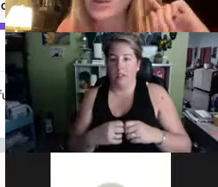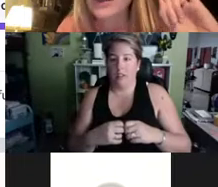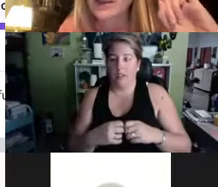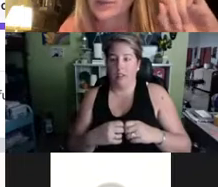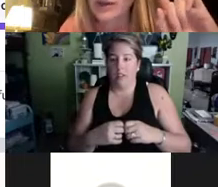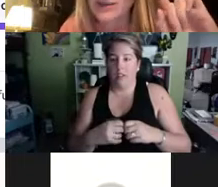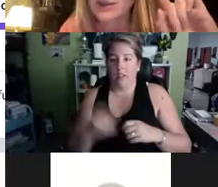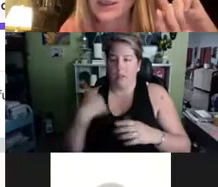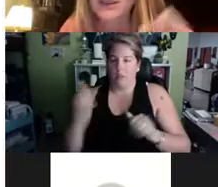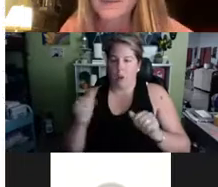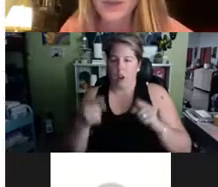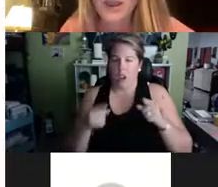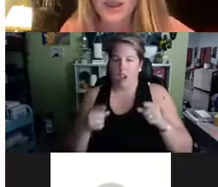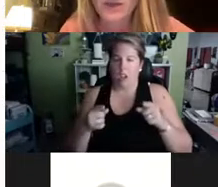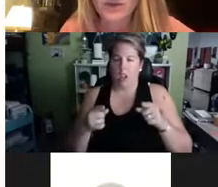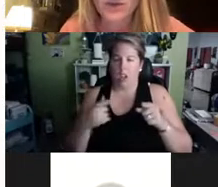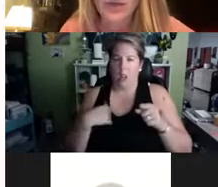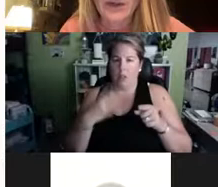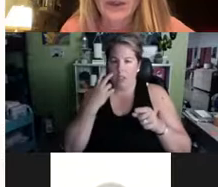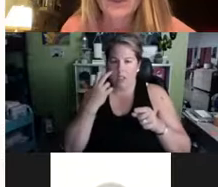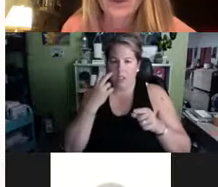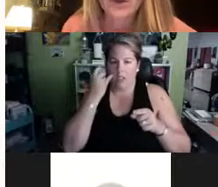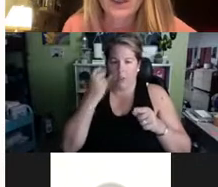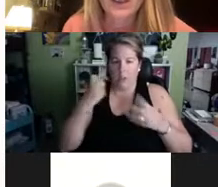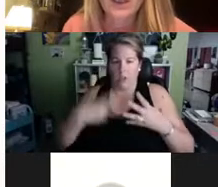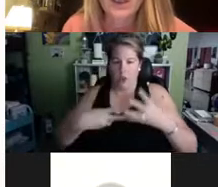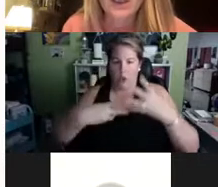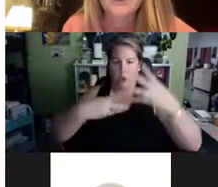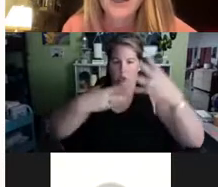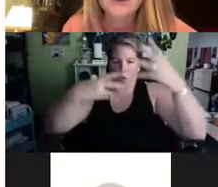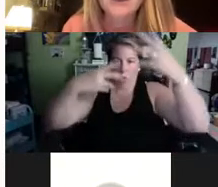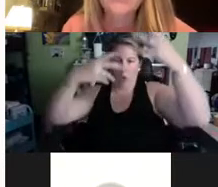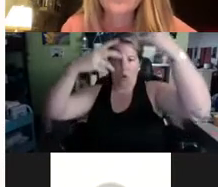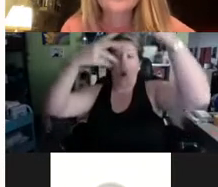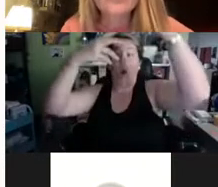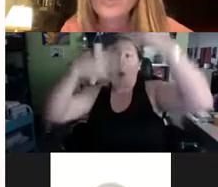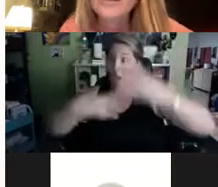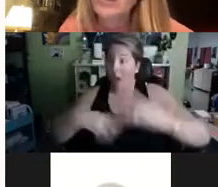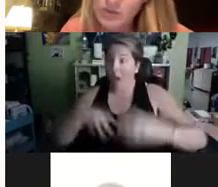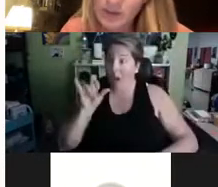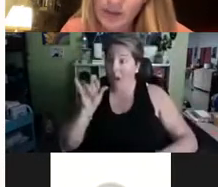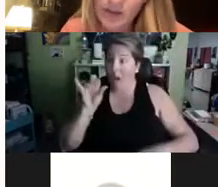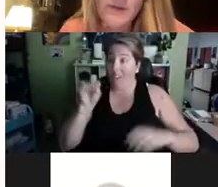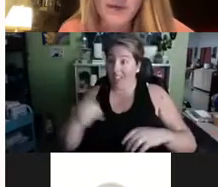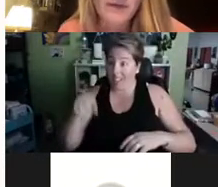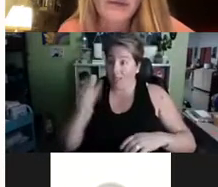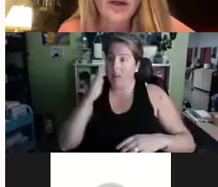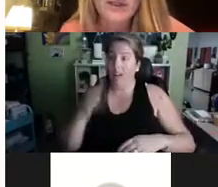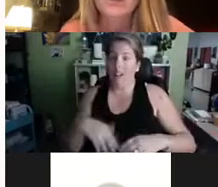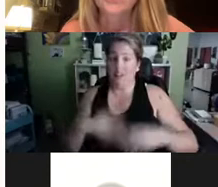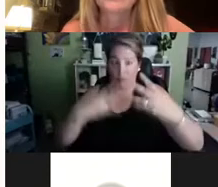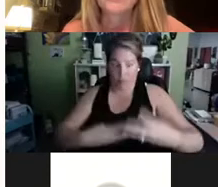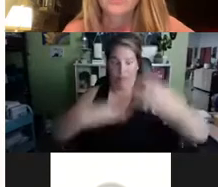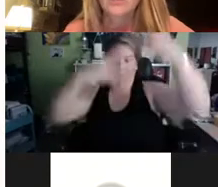have not tried this, but let's see if it'll scroll that way. Okay. Yes. So like a newsletter, maybe for